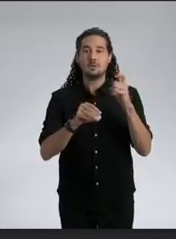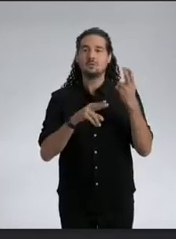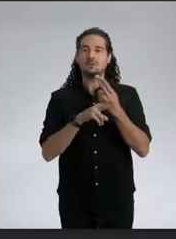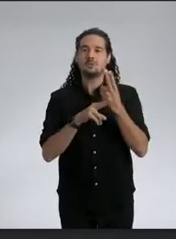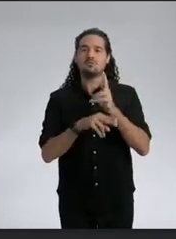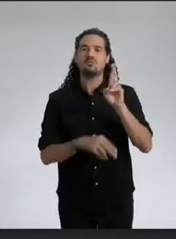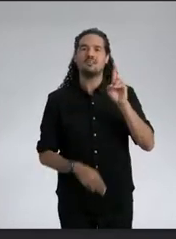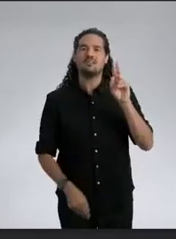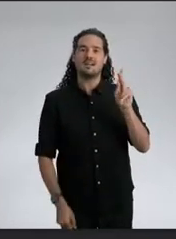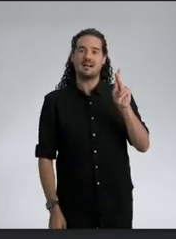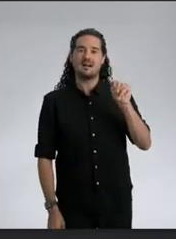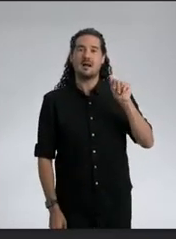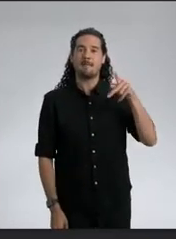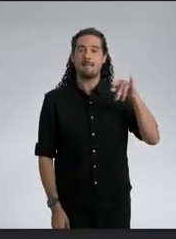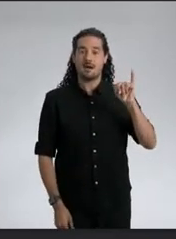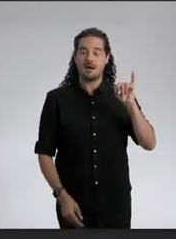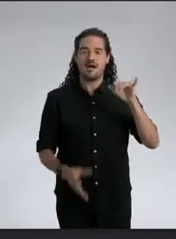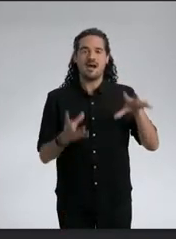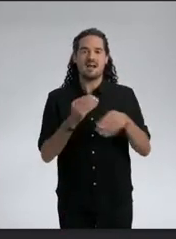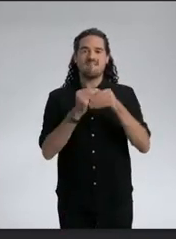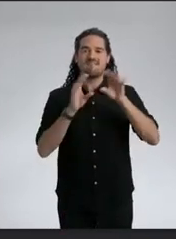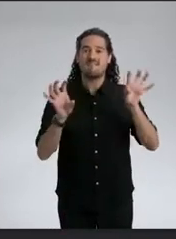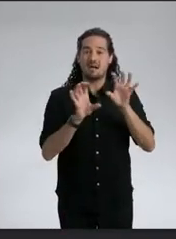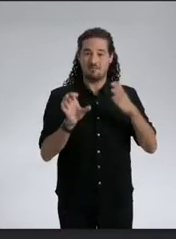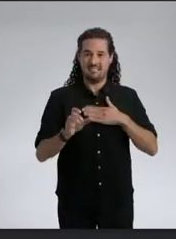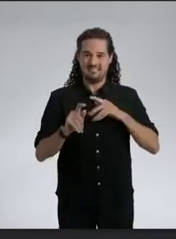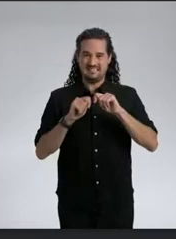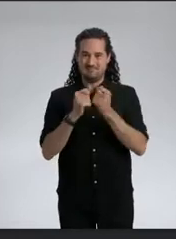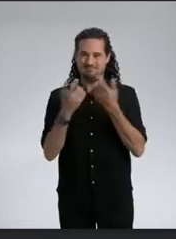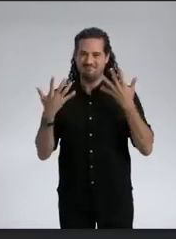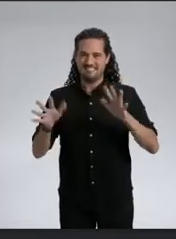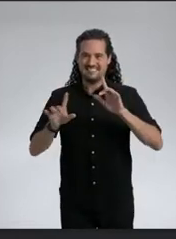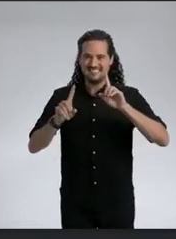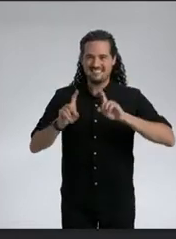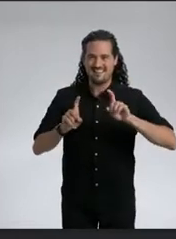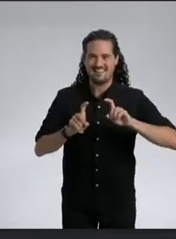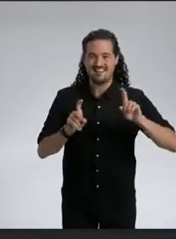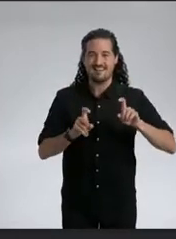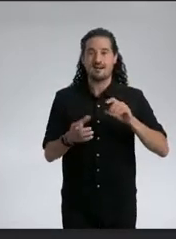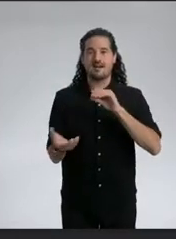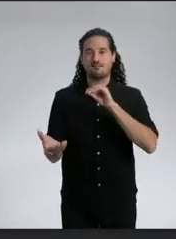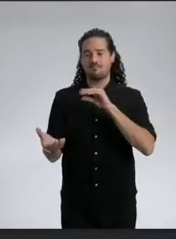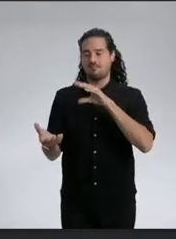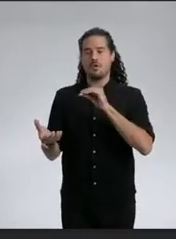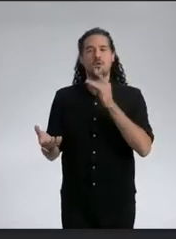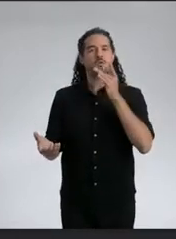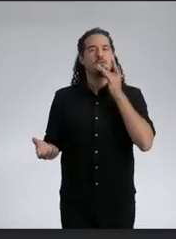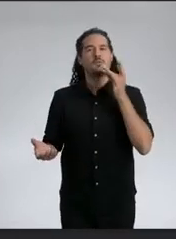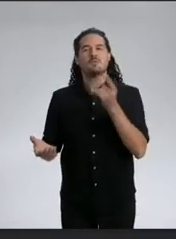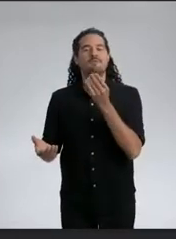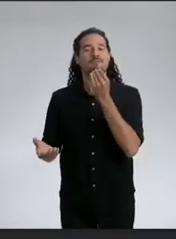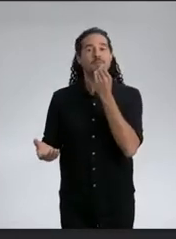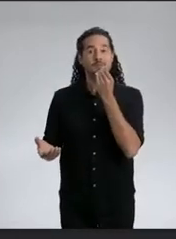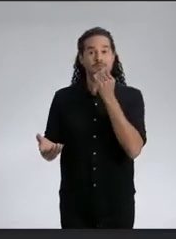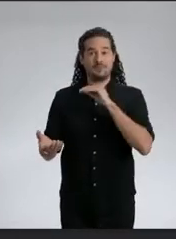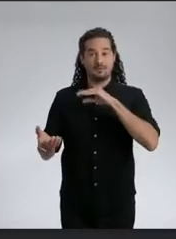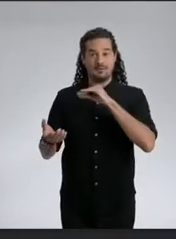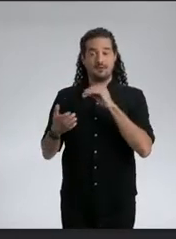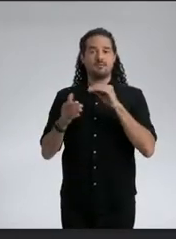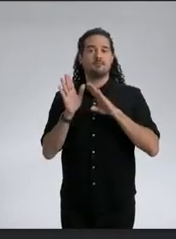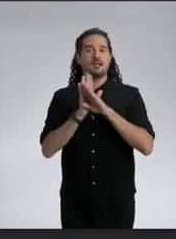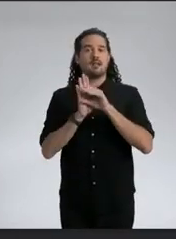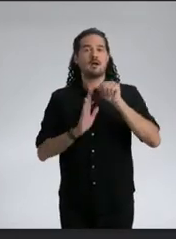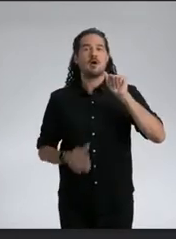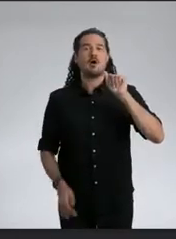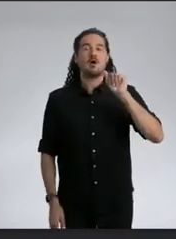effects. My team and I tested Object Capture by scanning our favorite food, and we built an AR app clip to share our